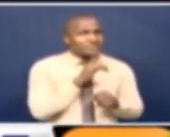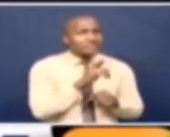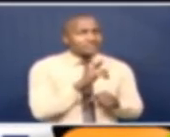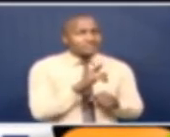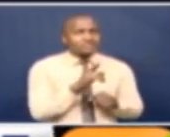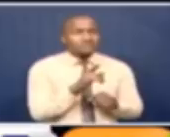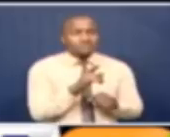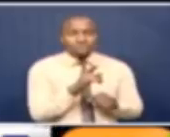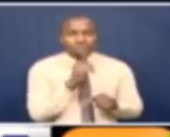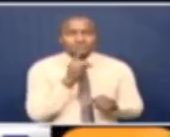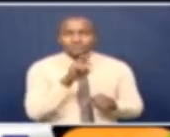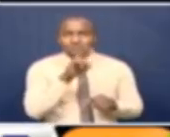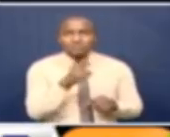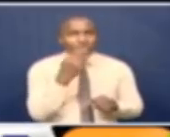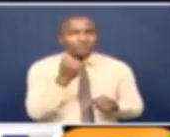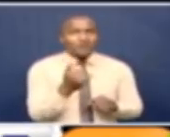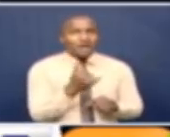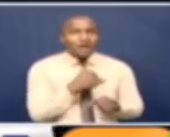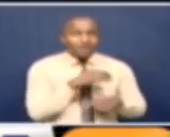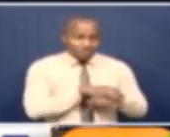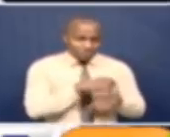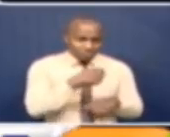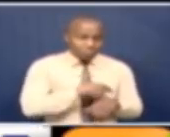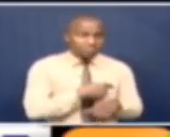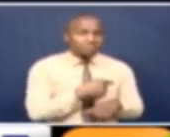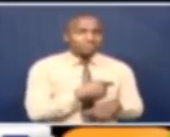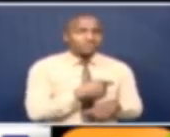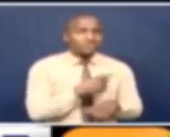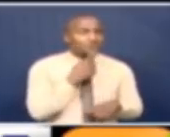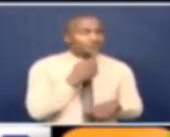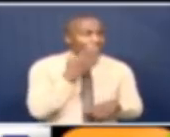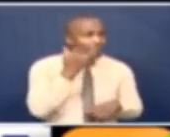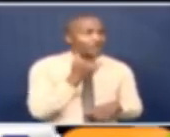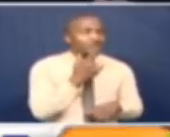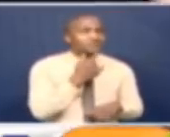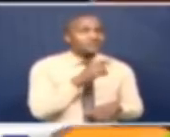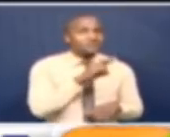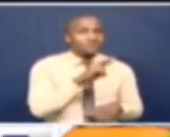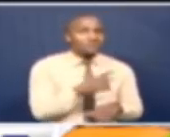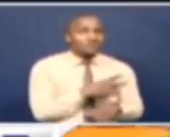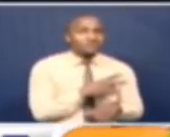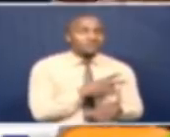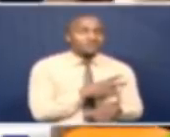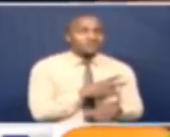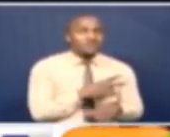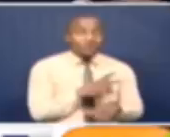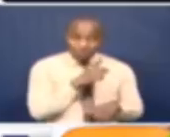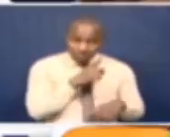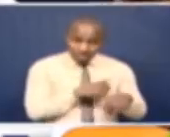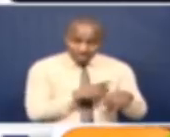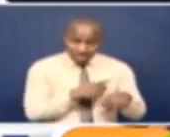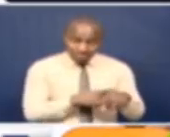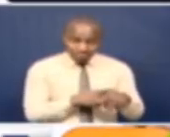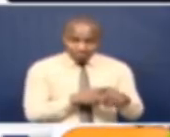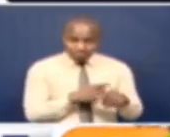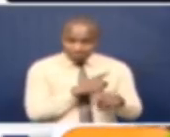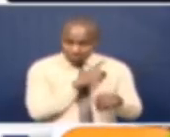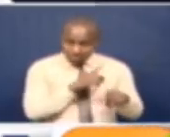2,000 cows? I've just received a message from somebody who's saying, why are you saying it's 2,000 cows? During that time, when Ngaiseri took that